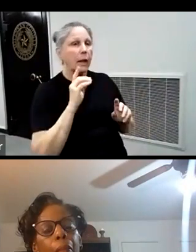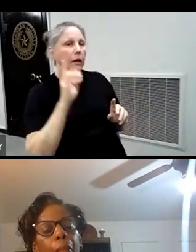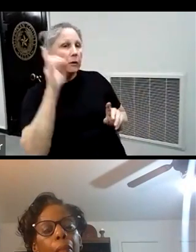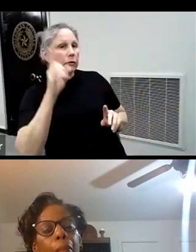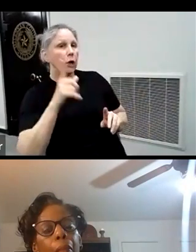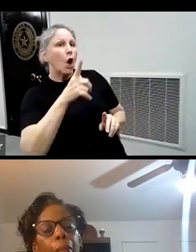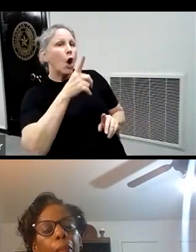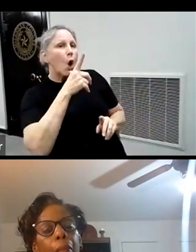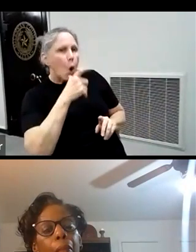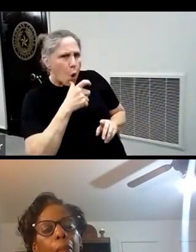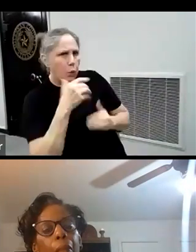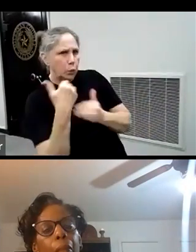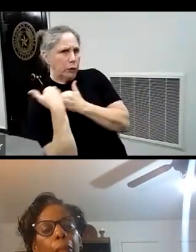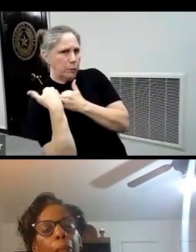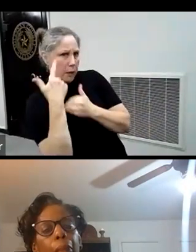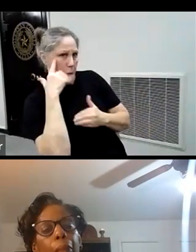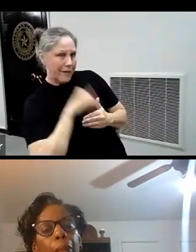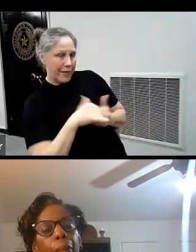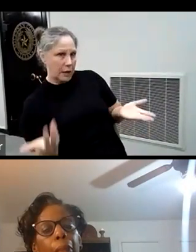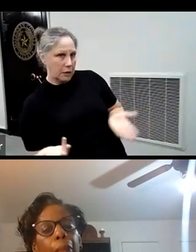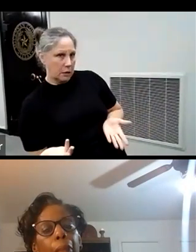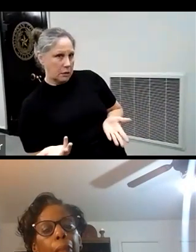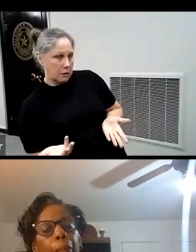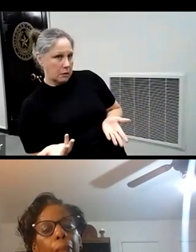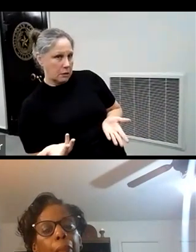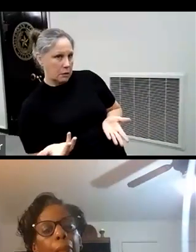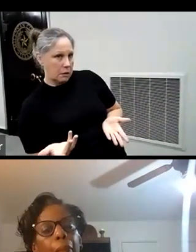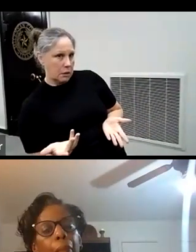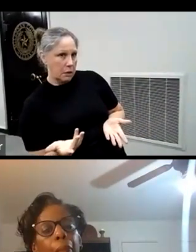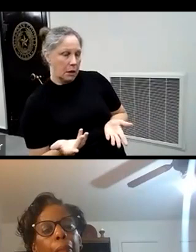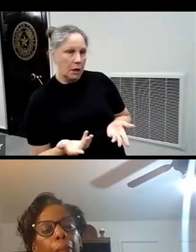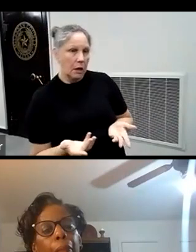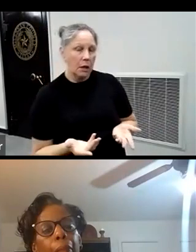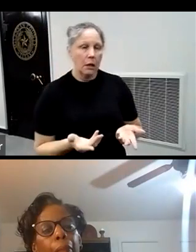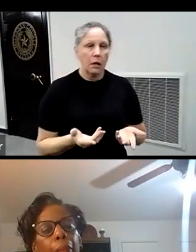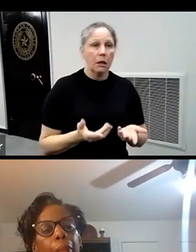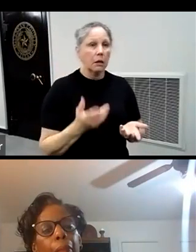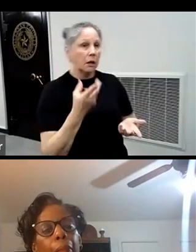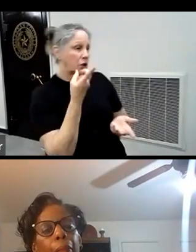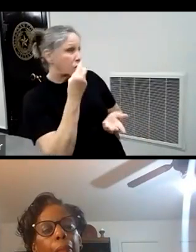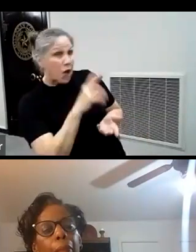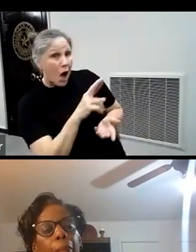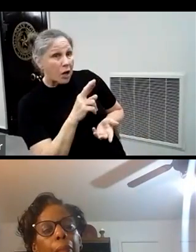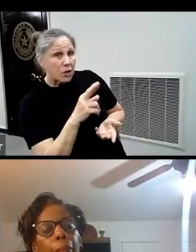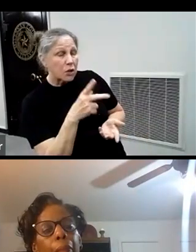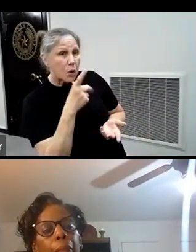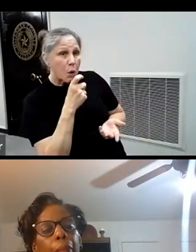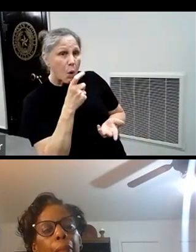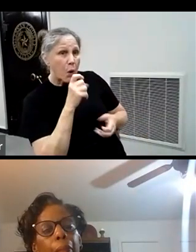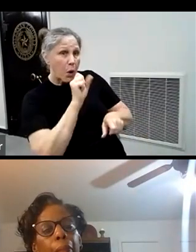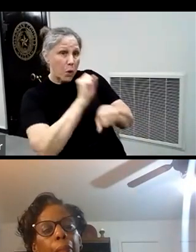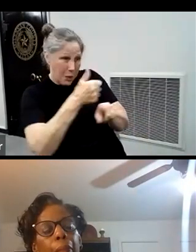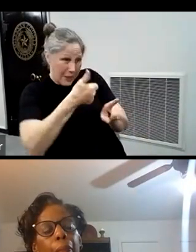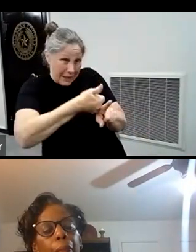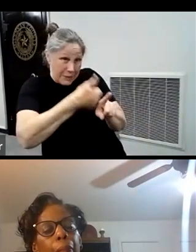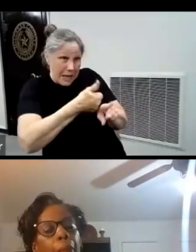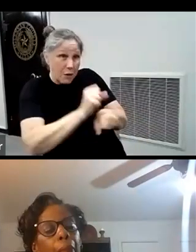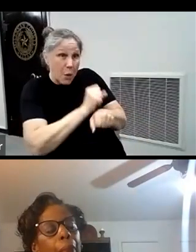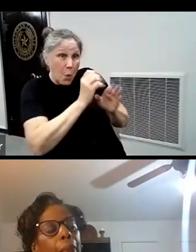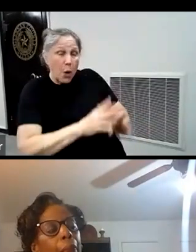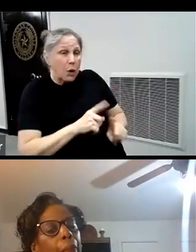taking the temperatures? I mean, it's really supervisors or the employees themselves,